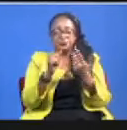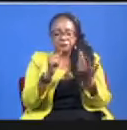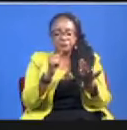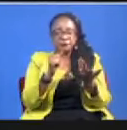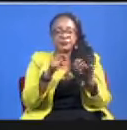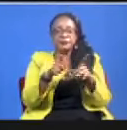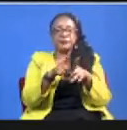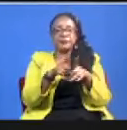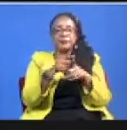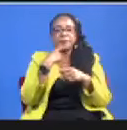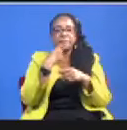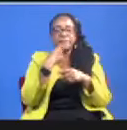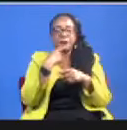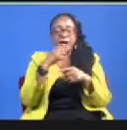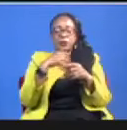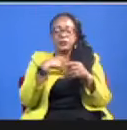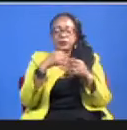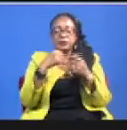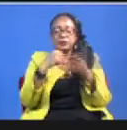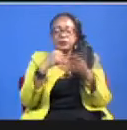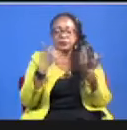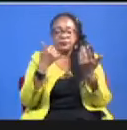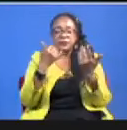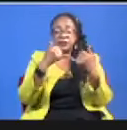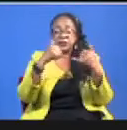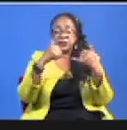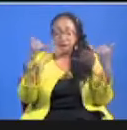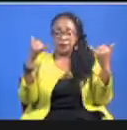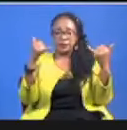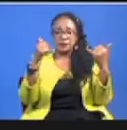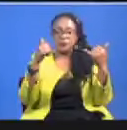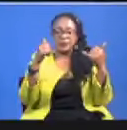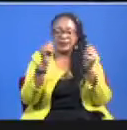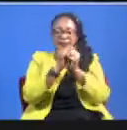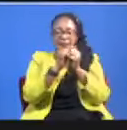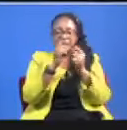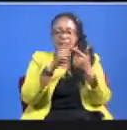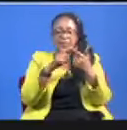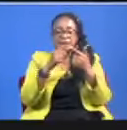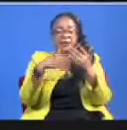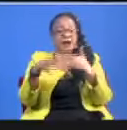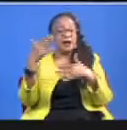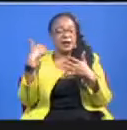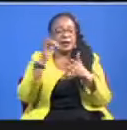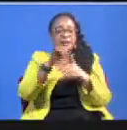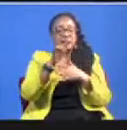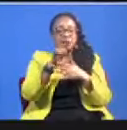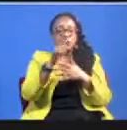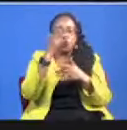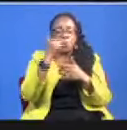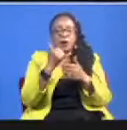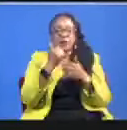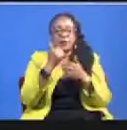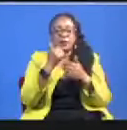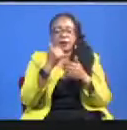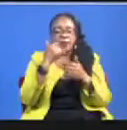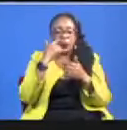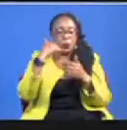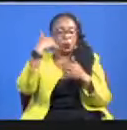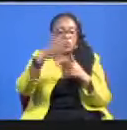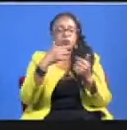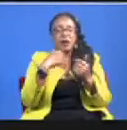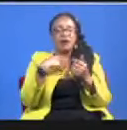remodeling the Jomo Kenyatta International Airport? And of course, they say that our transmission lines, we are almost 10 years behind in terms of, and